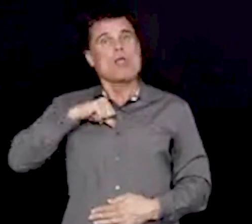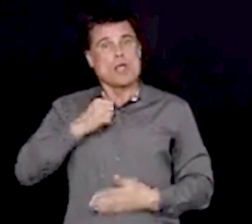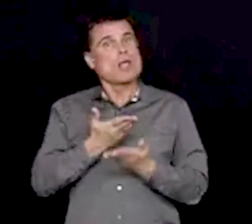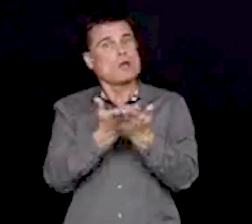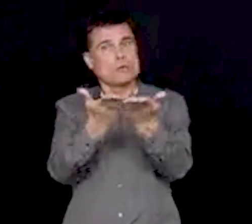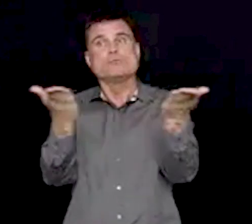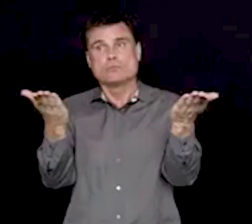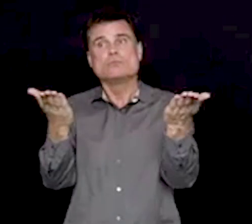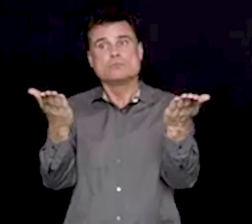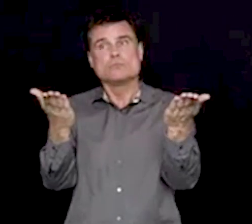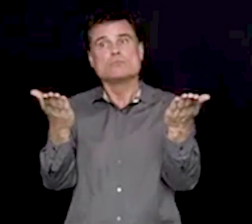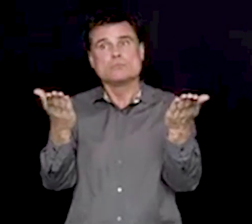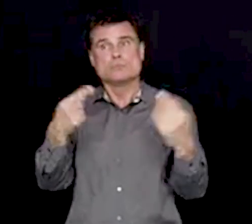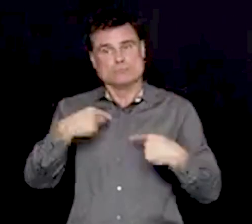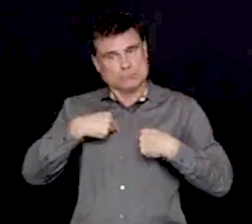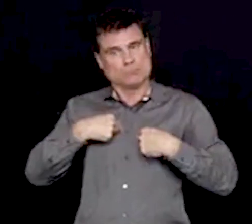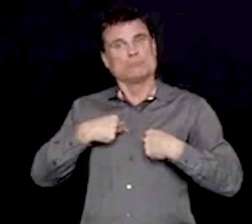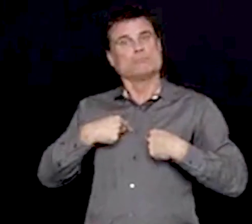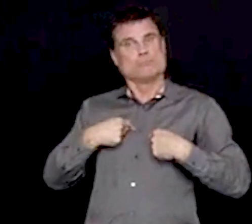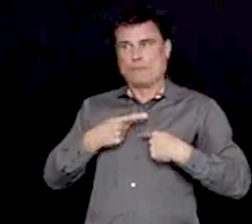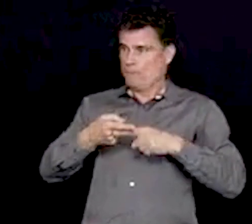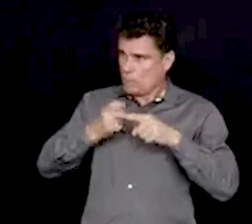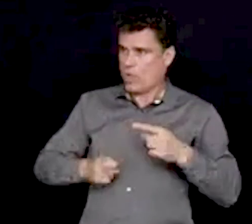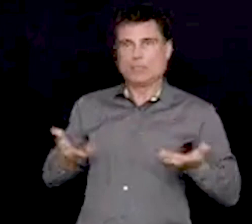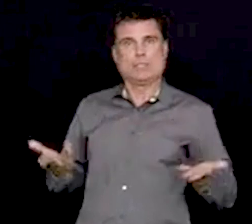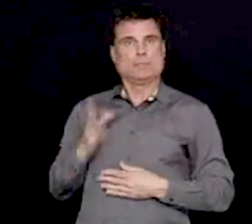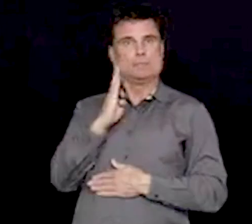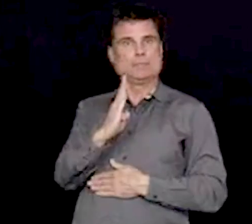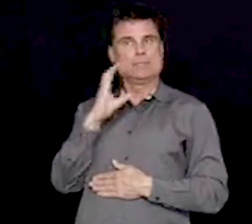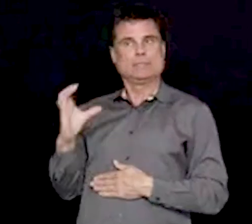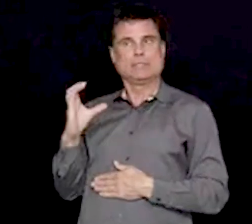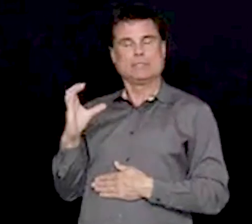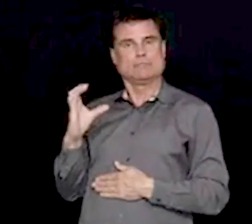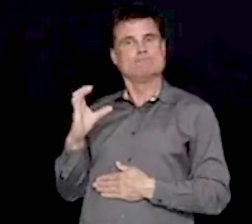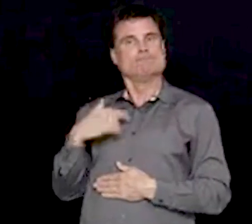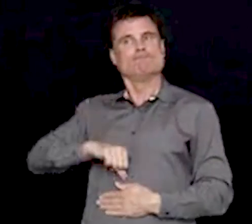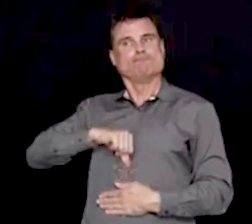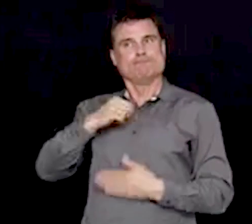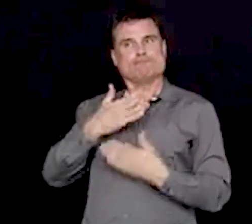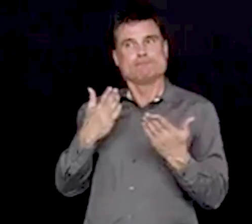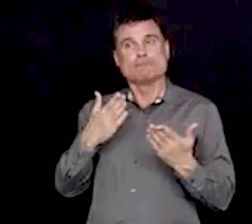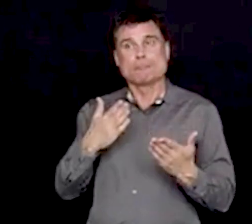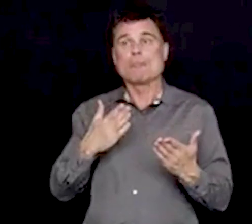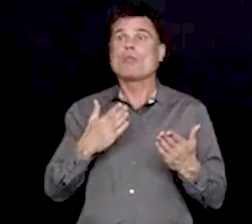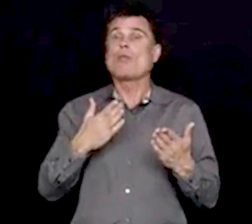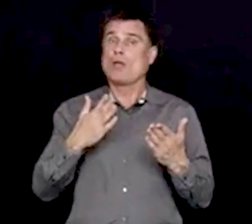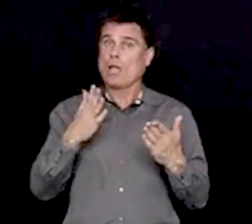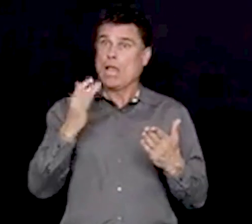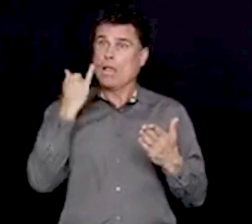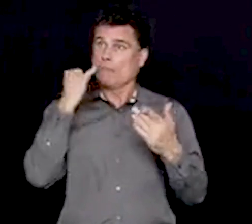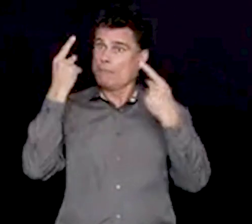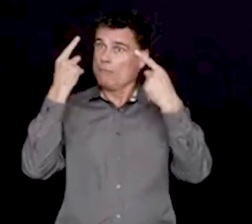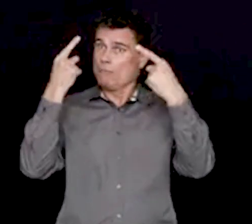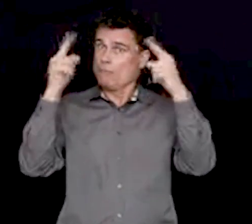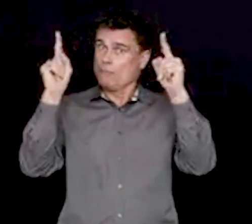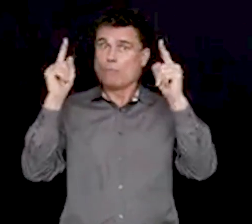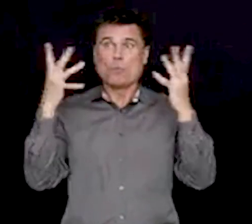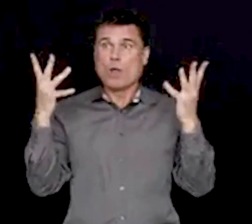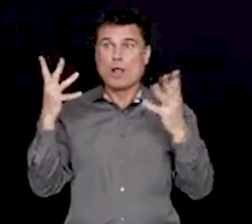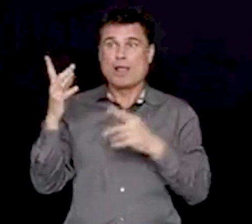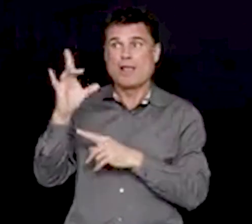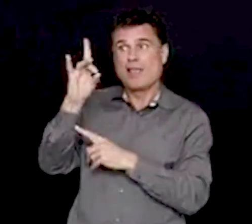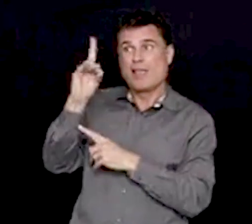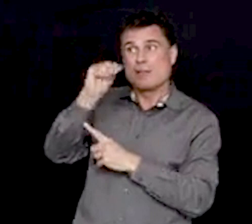But can't be 80%, can't be 85%, it's got to be 100% if we're going to do what we need to do to support our